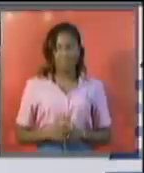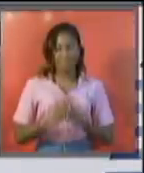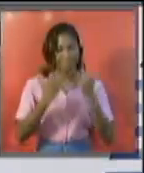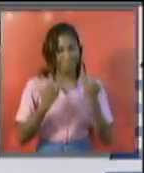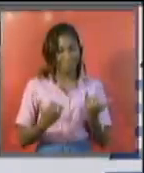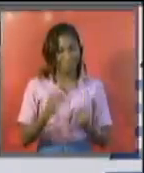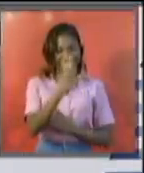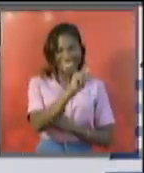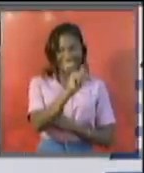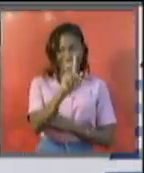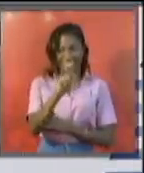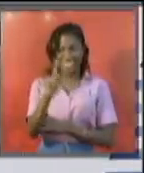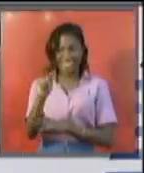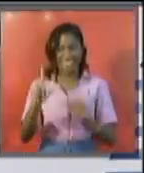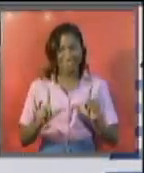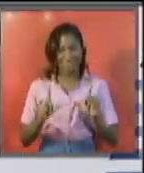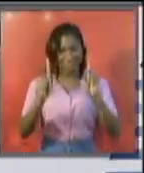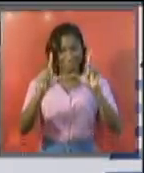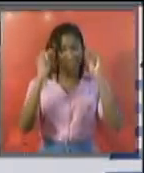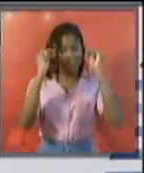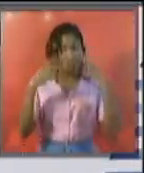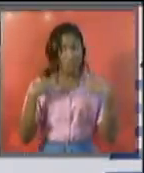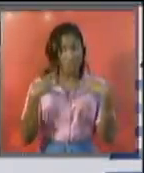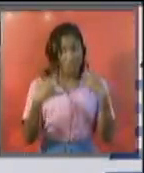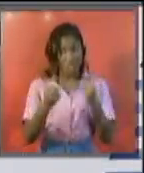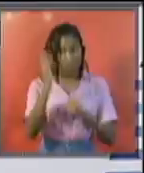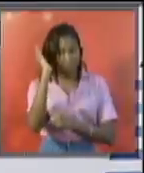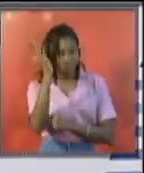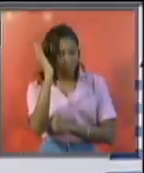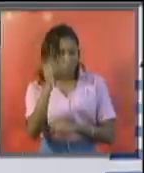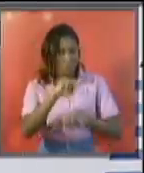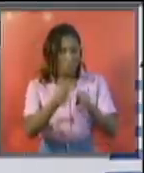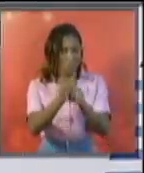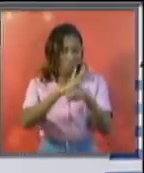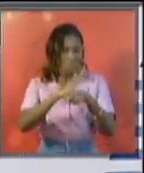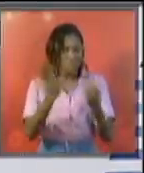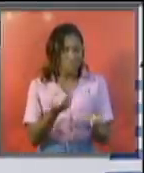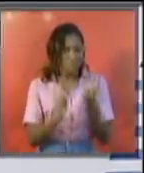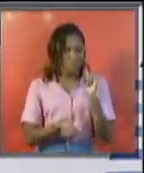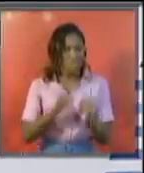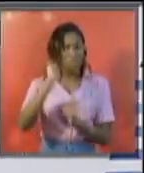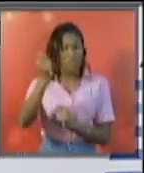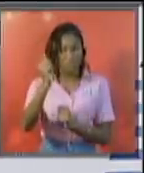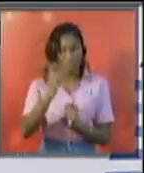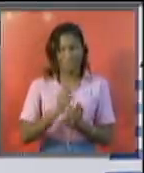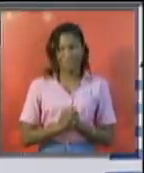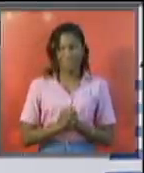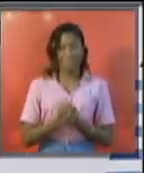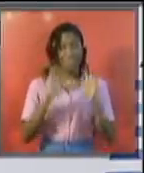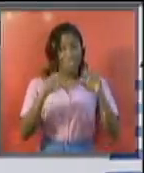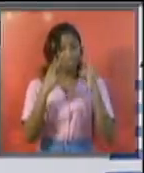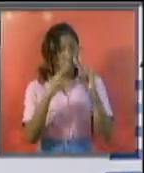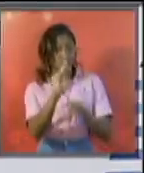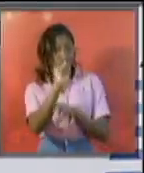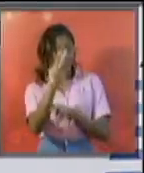This is TTT Live. I'm DK Rostar. The Ministry of Health is giving an update on the status of COVID-19 in Trinidad and Tobago. We're bringing you live